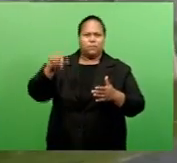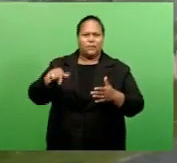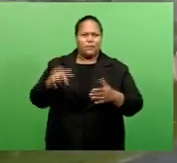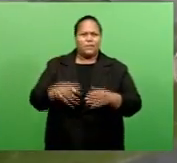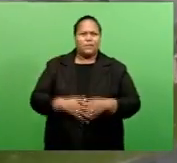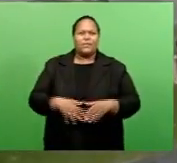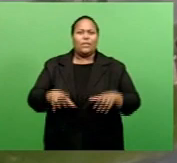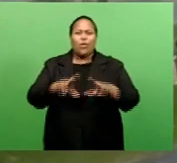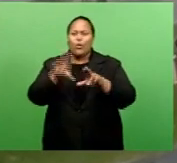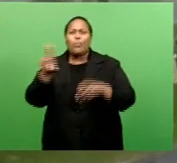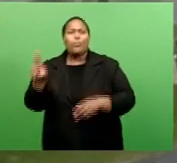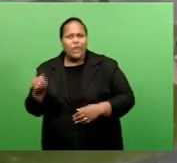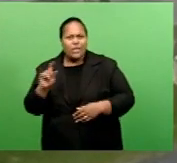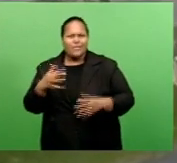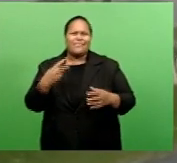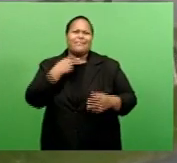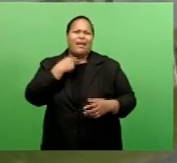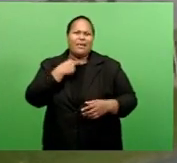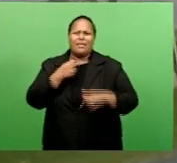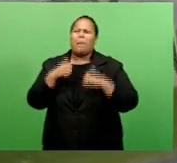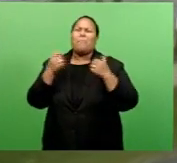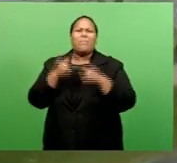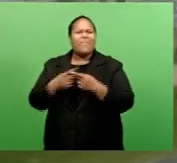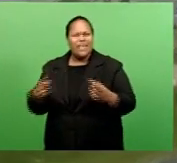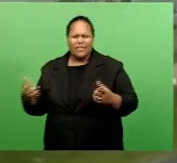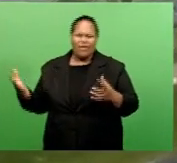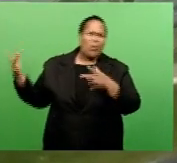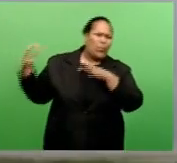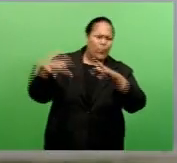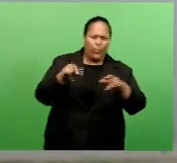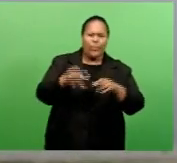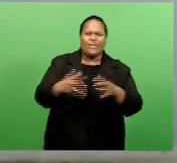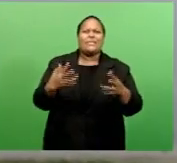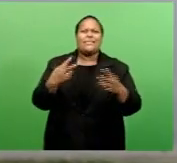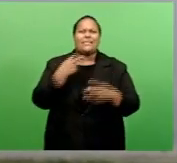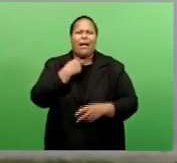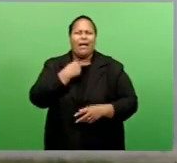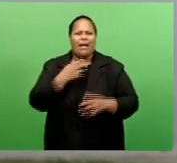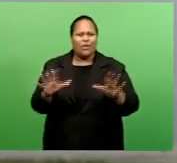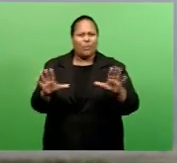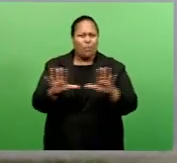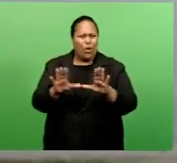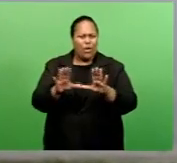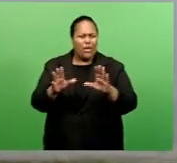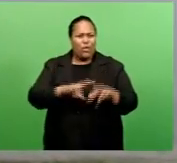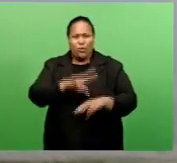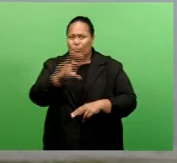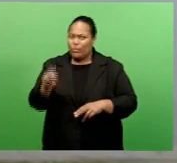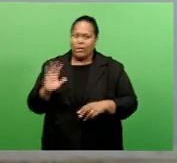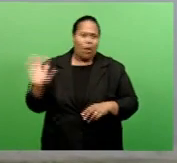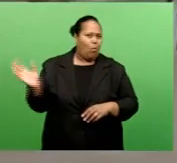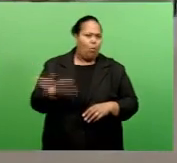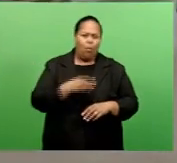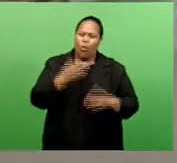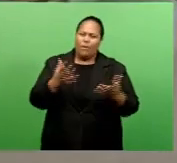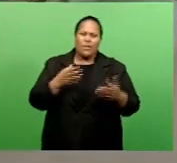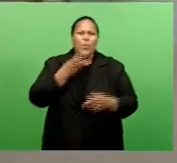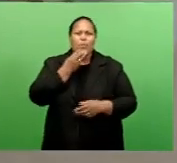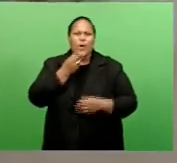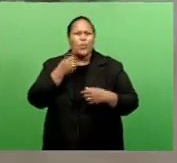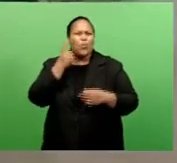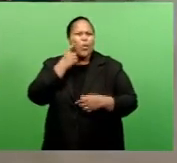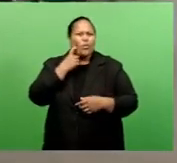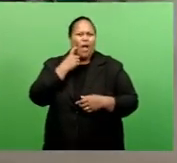heavy debris. Watunimbali Road is now a sea of murky water, inaccessible to all traffic and blocking